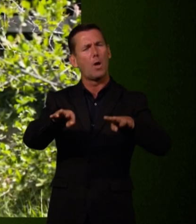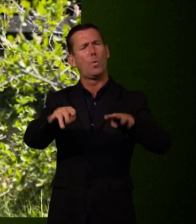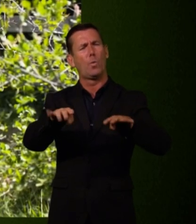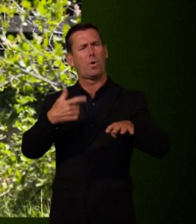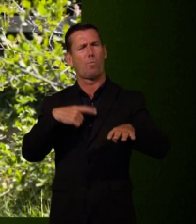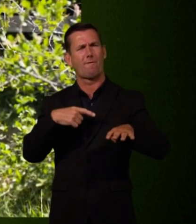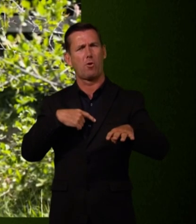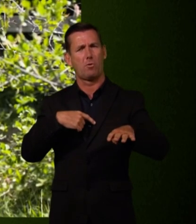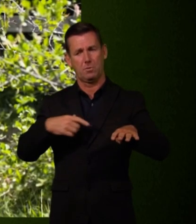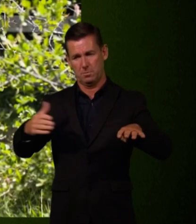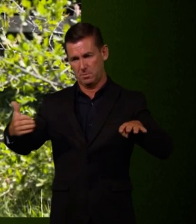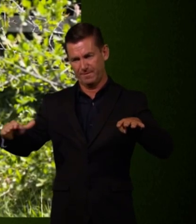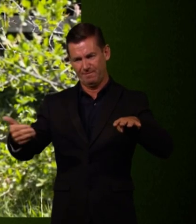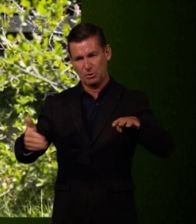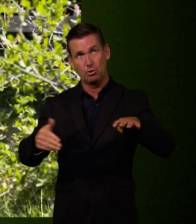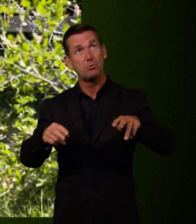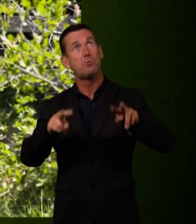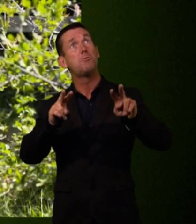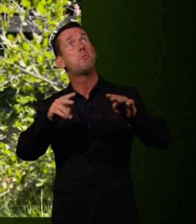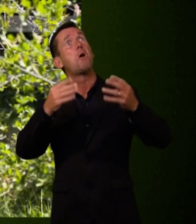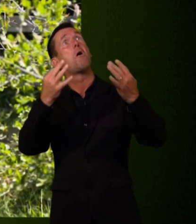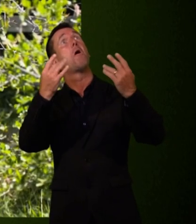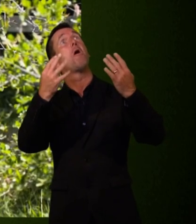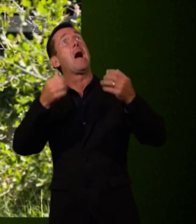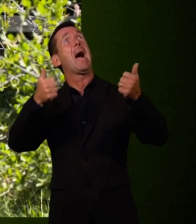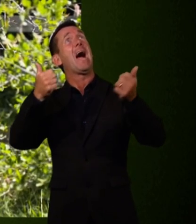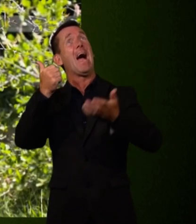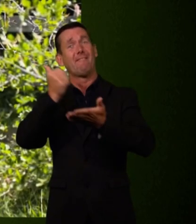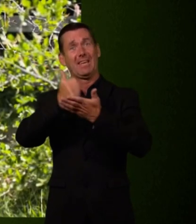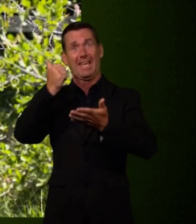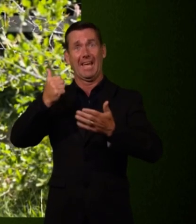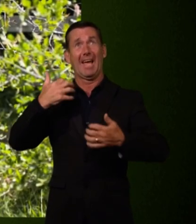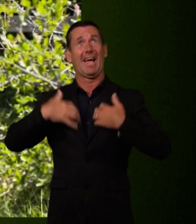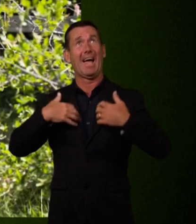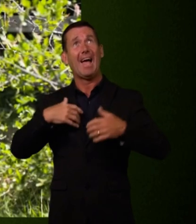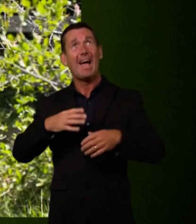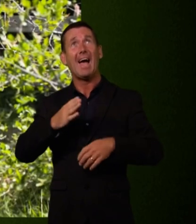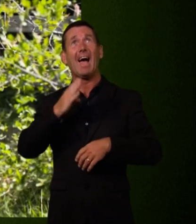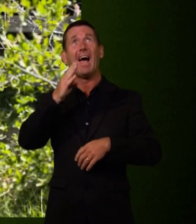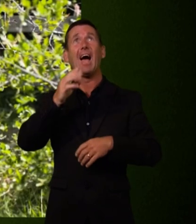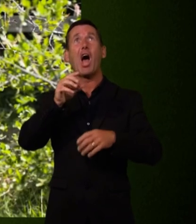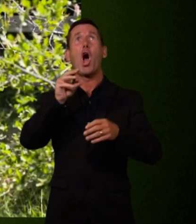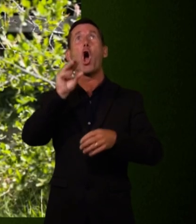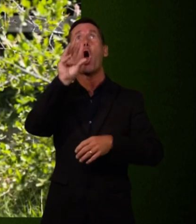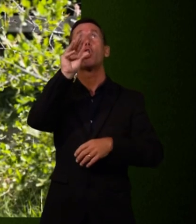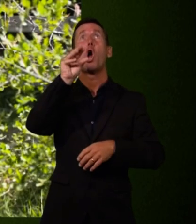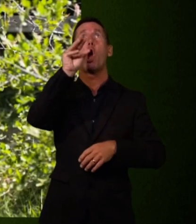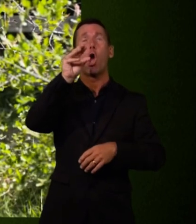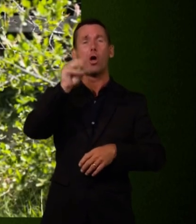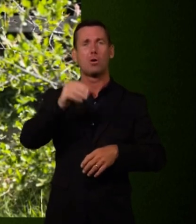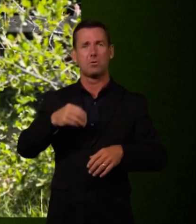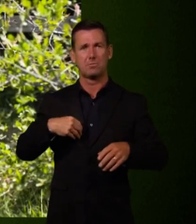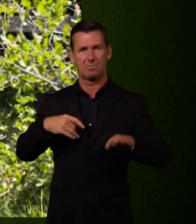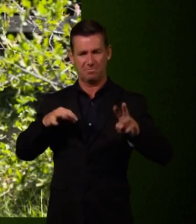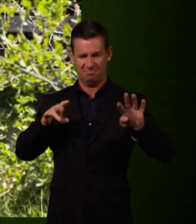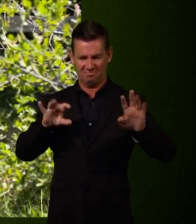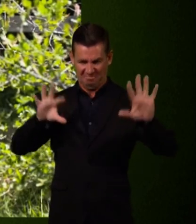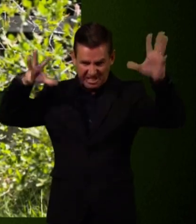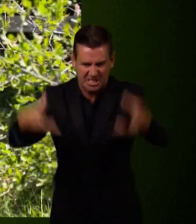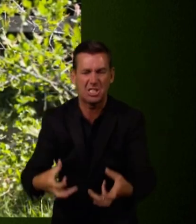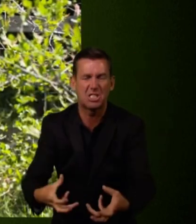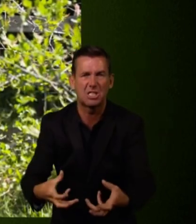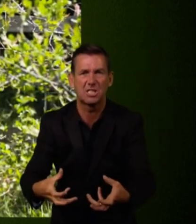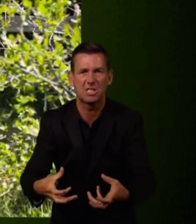small fish like minnows or sticklebacks, which will come up, attempt to nibble the spider's feet, at which point it will